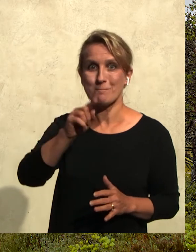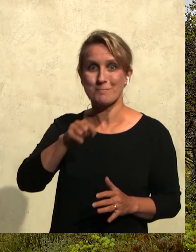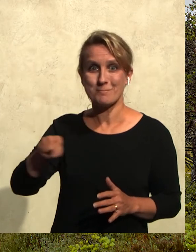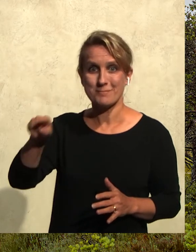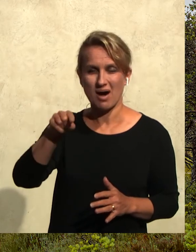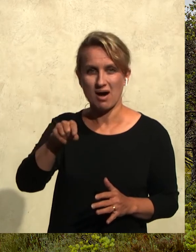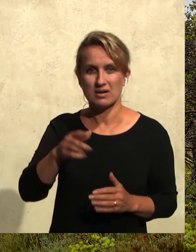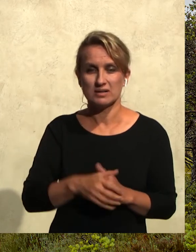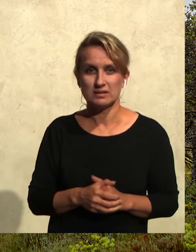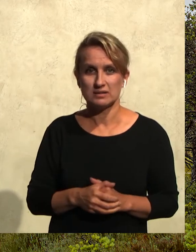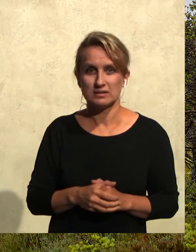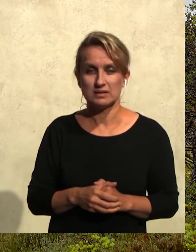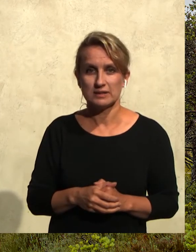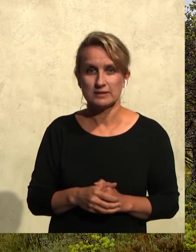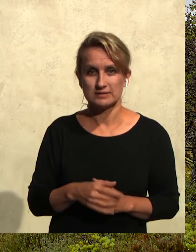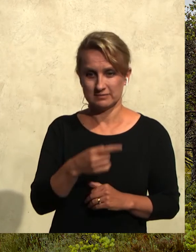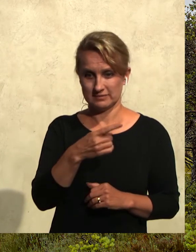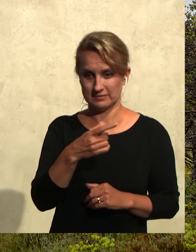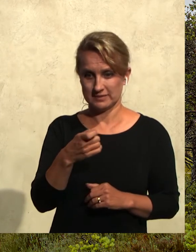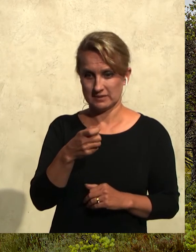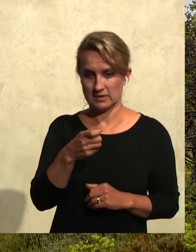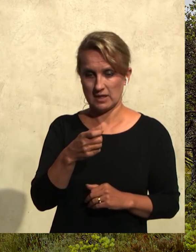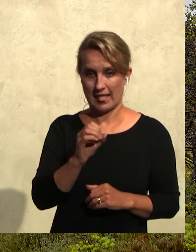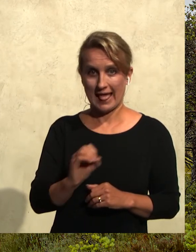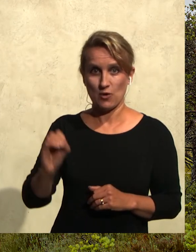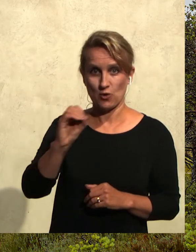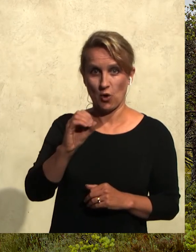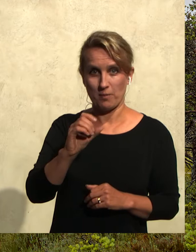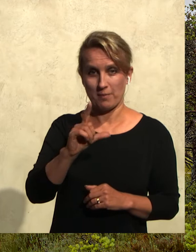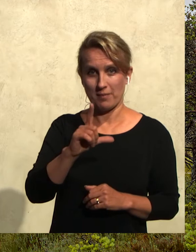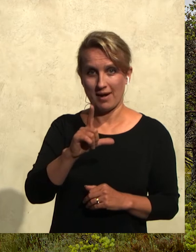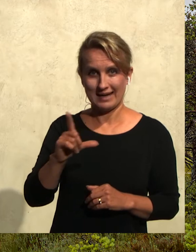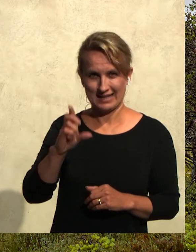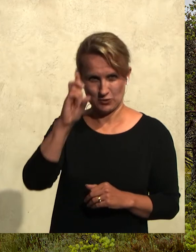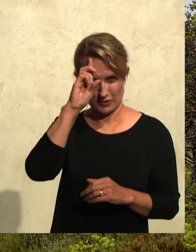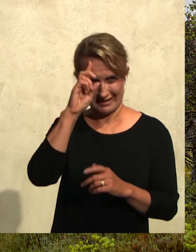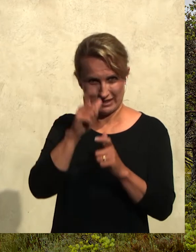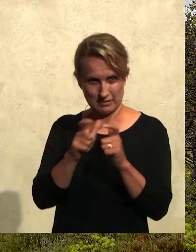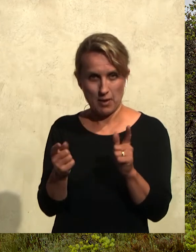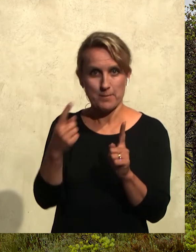other countries, right through to Central Asia,